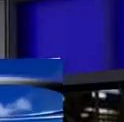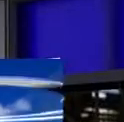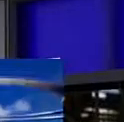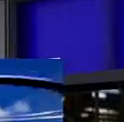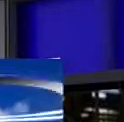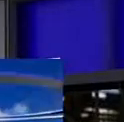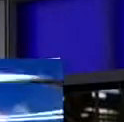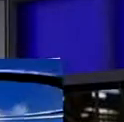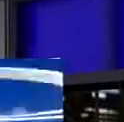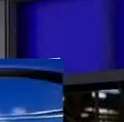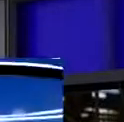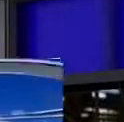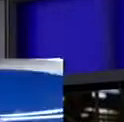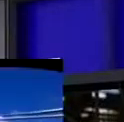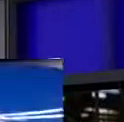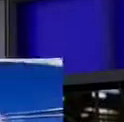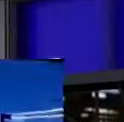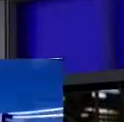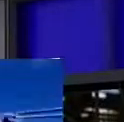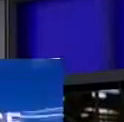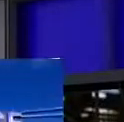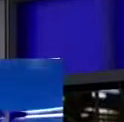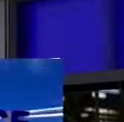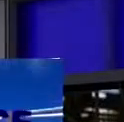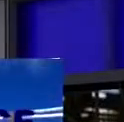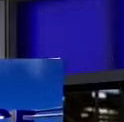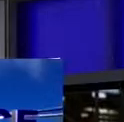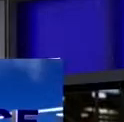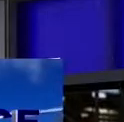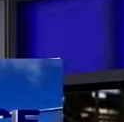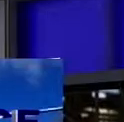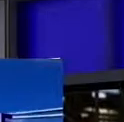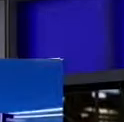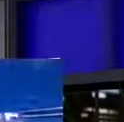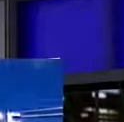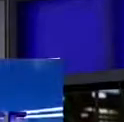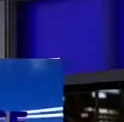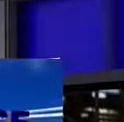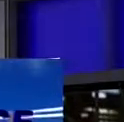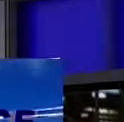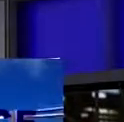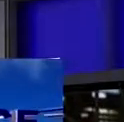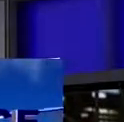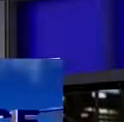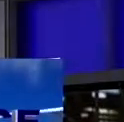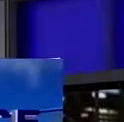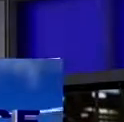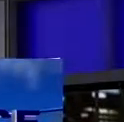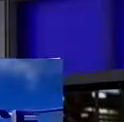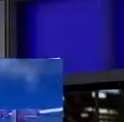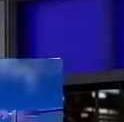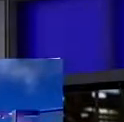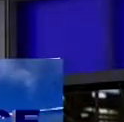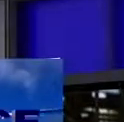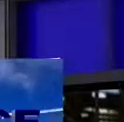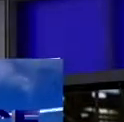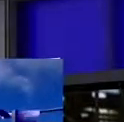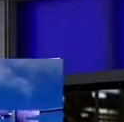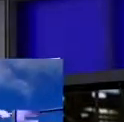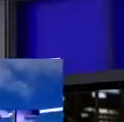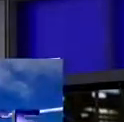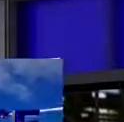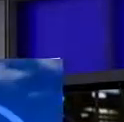de Constructors of Christ be a rebel. I am proud to say, the new mission is someone who lives in Iraq, a crab, in your